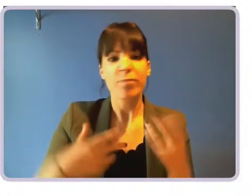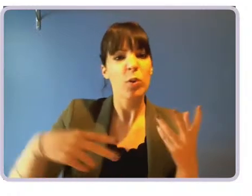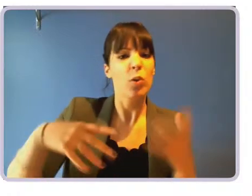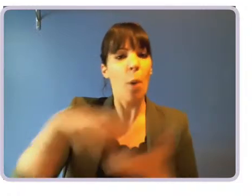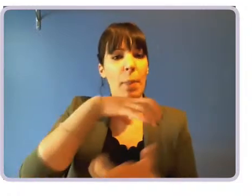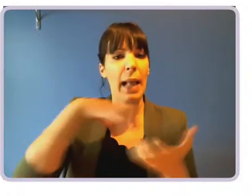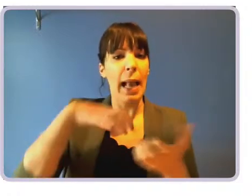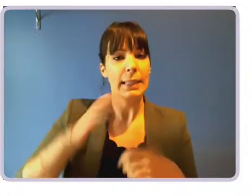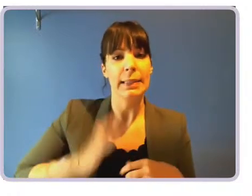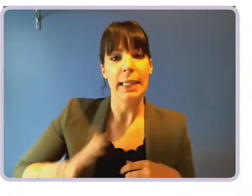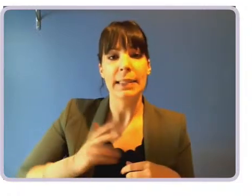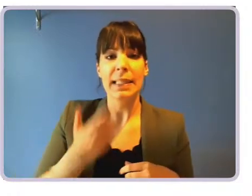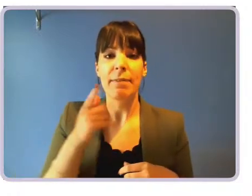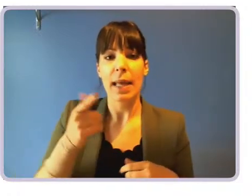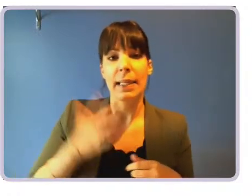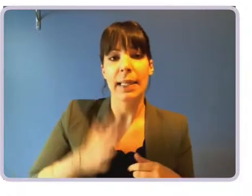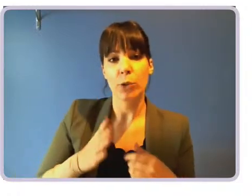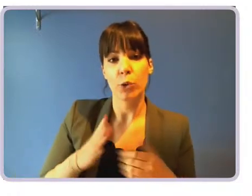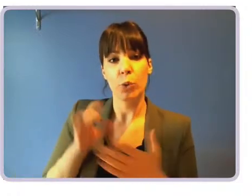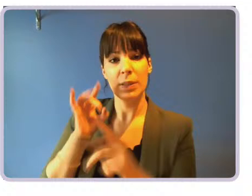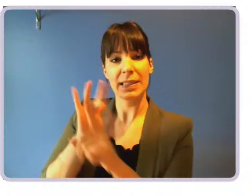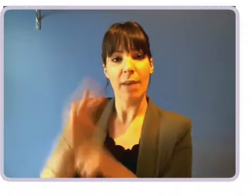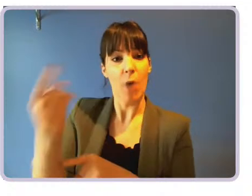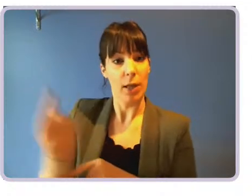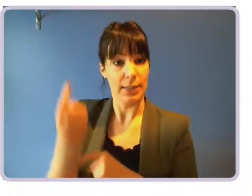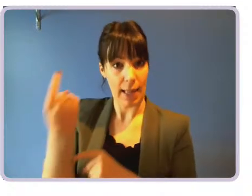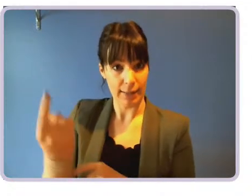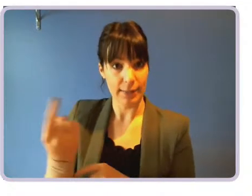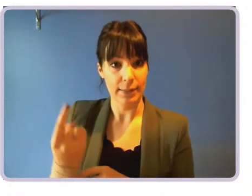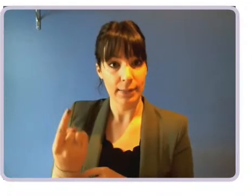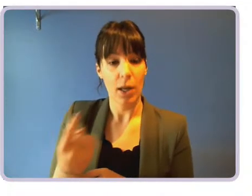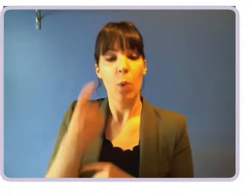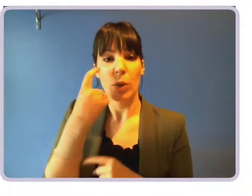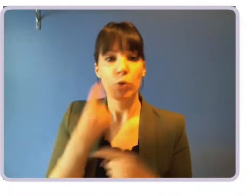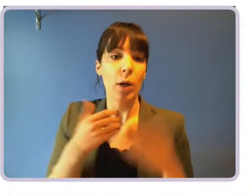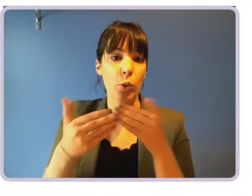self-isolate. And we called for this at all levels of government.